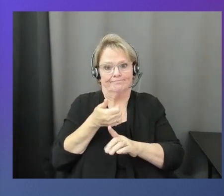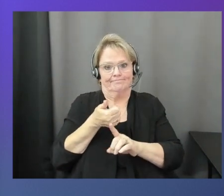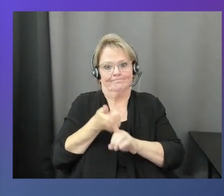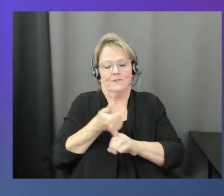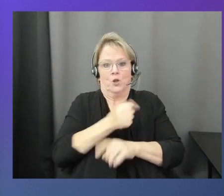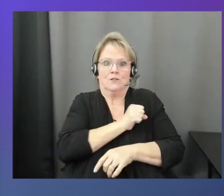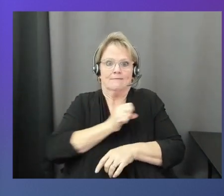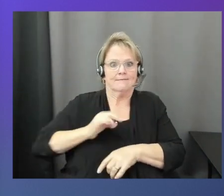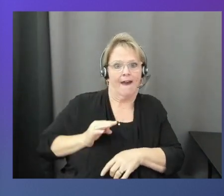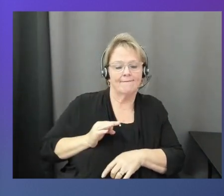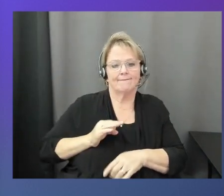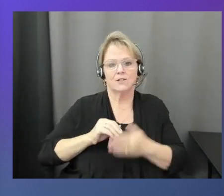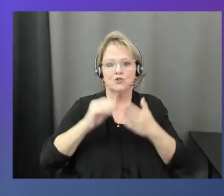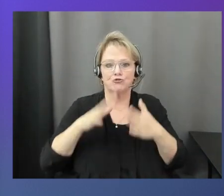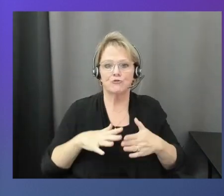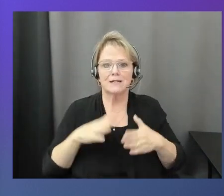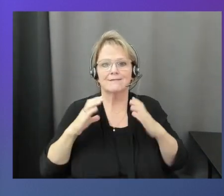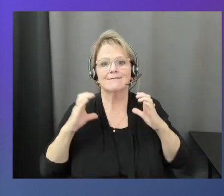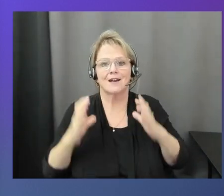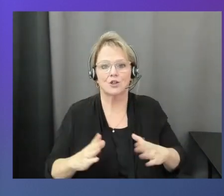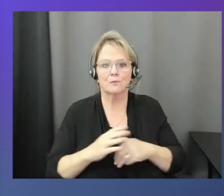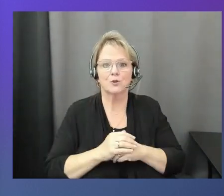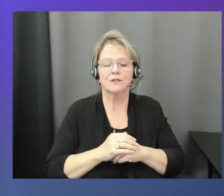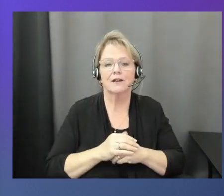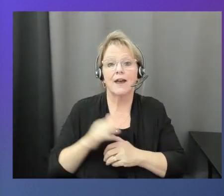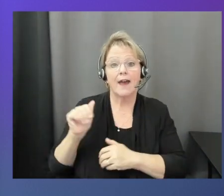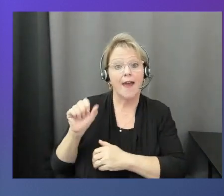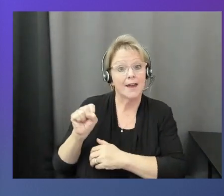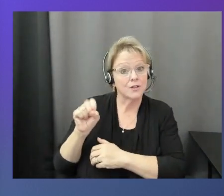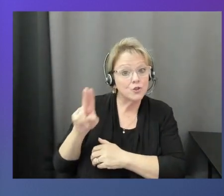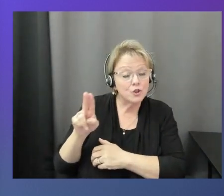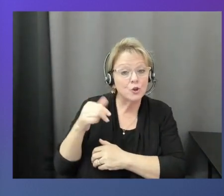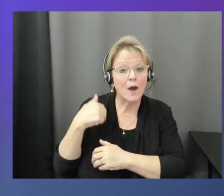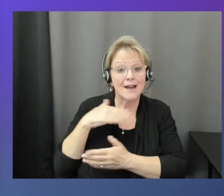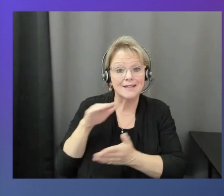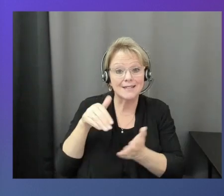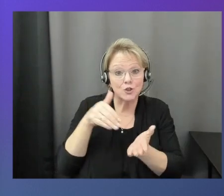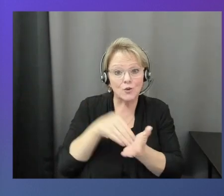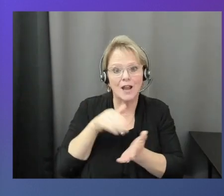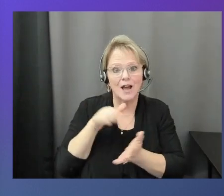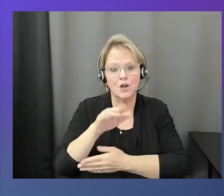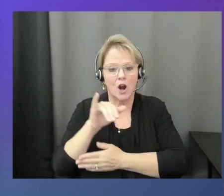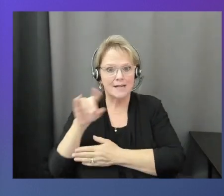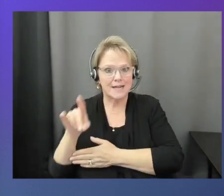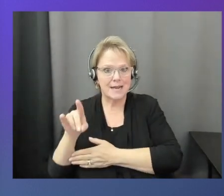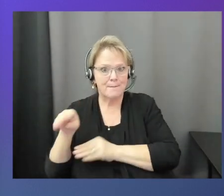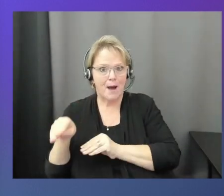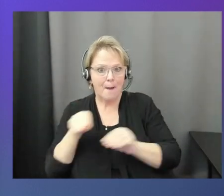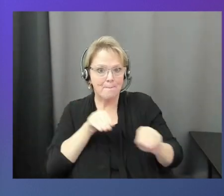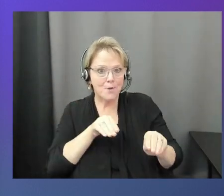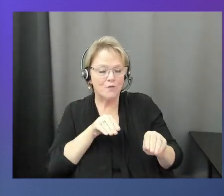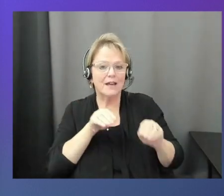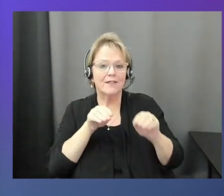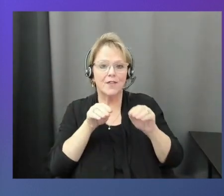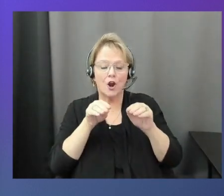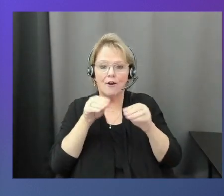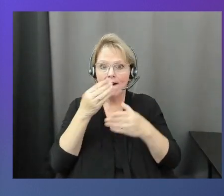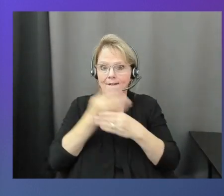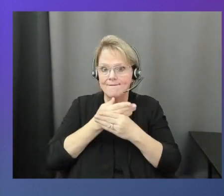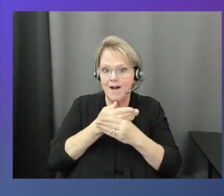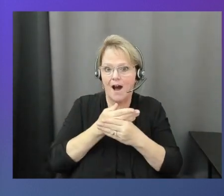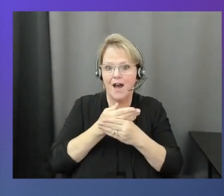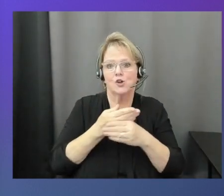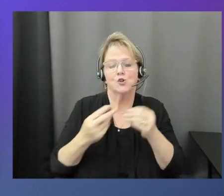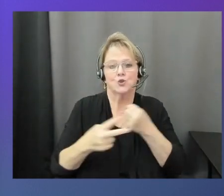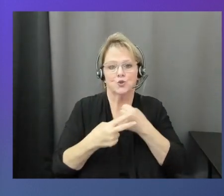customers like Arizona State University, ASU, they have centralized their IT by moving their file storage system to AWS Local Zones in